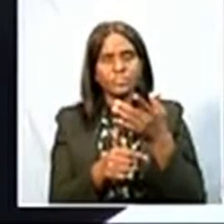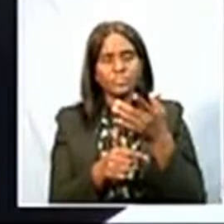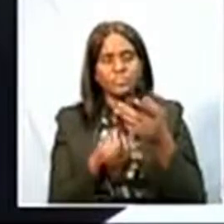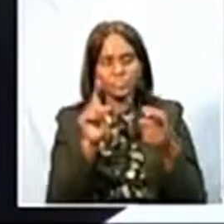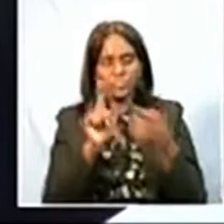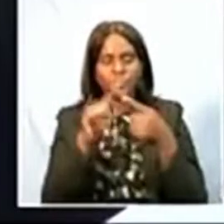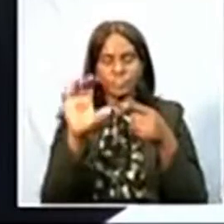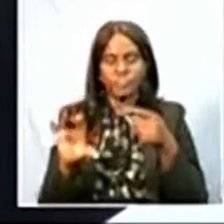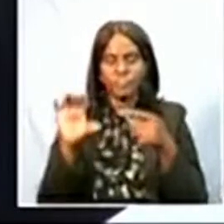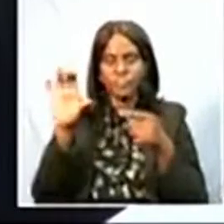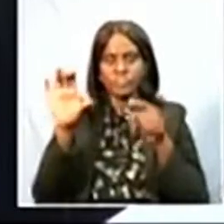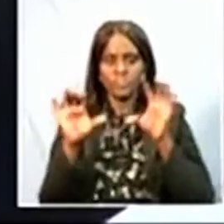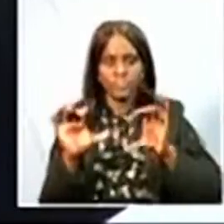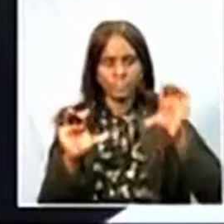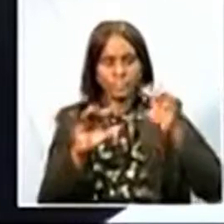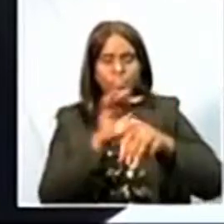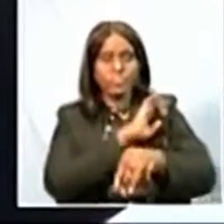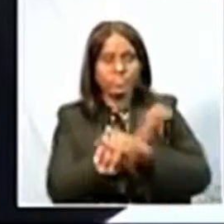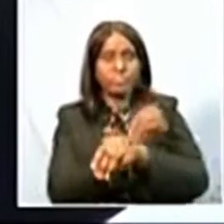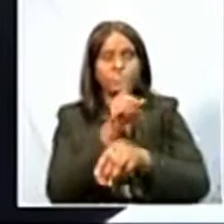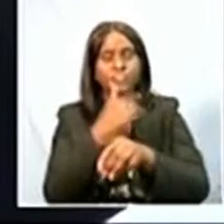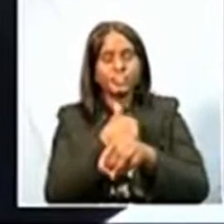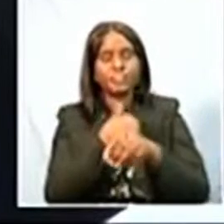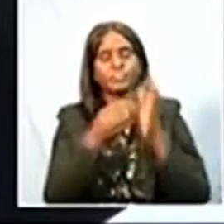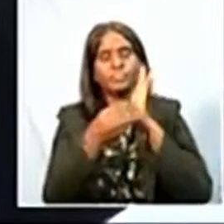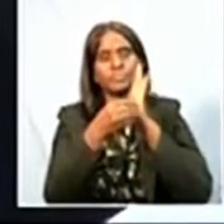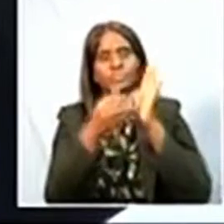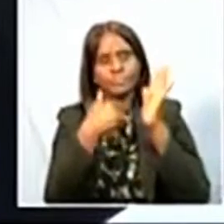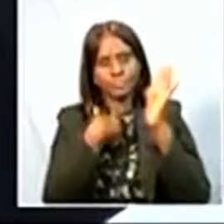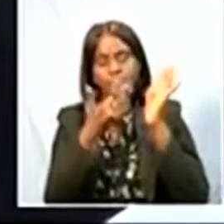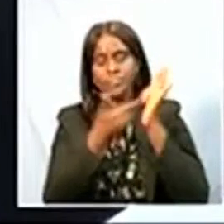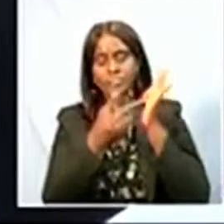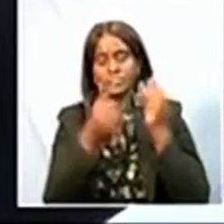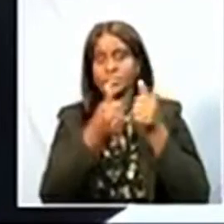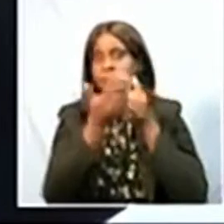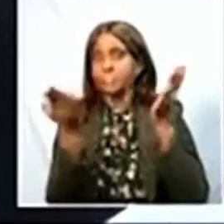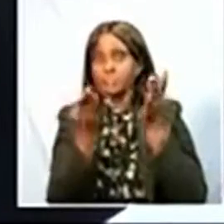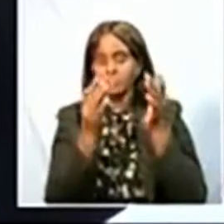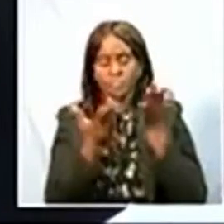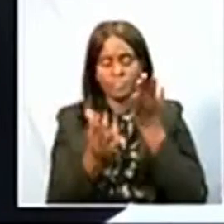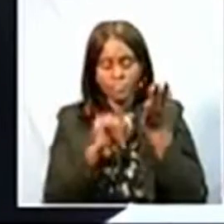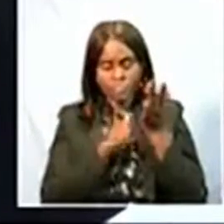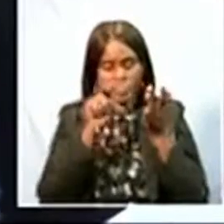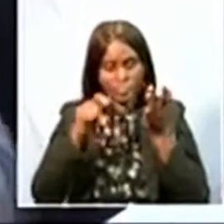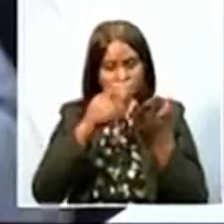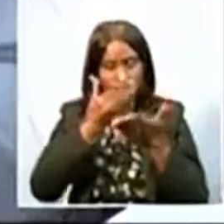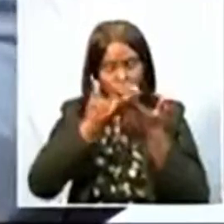to allocate empowerment? Is there such guidance anywhere? Maybe we need to learn.